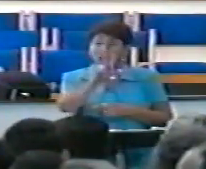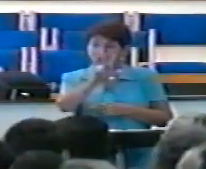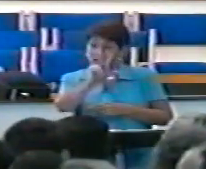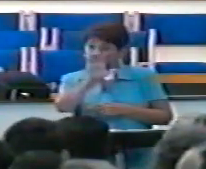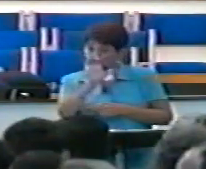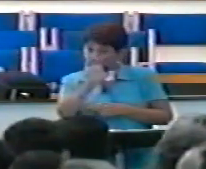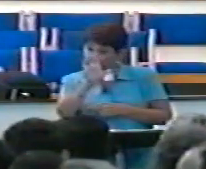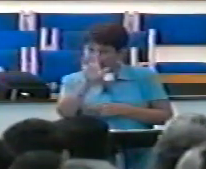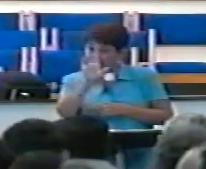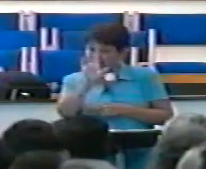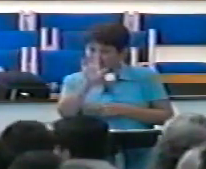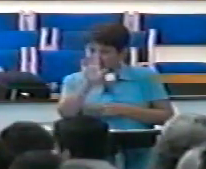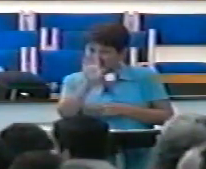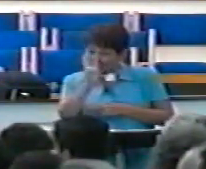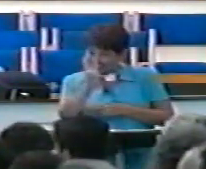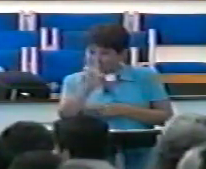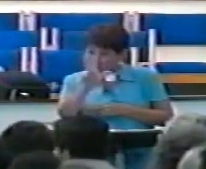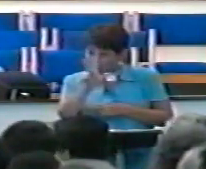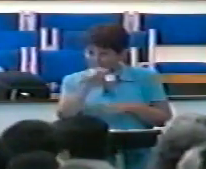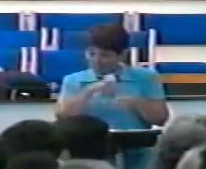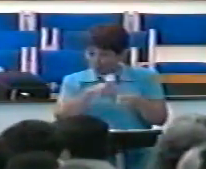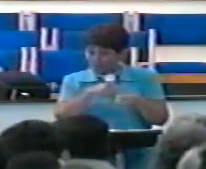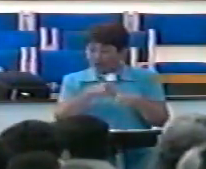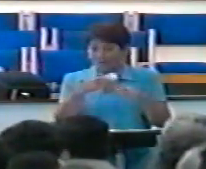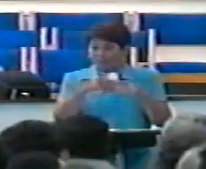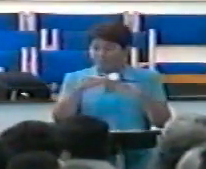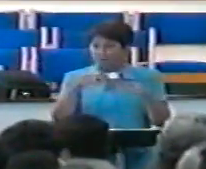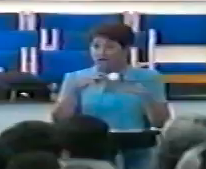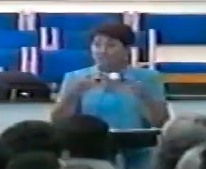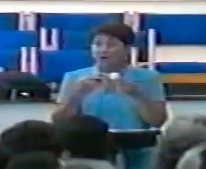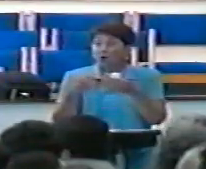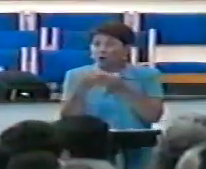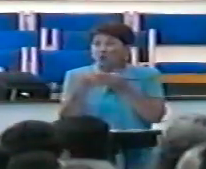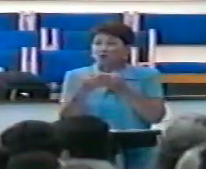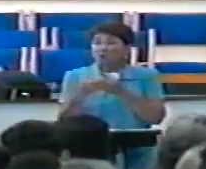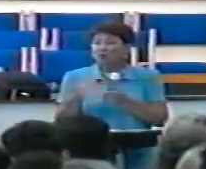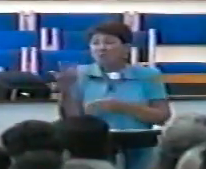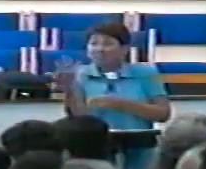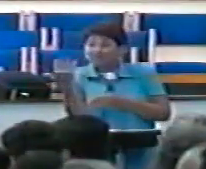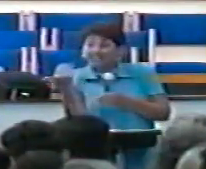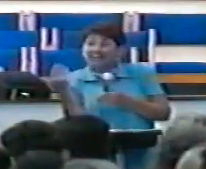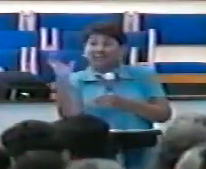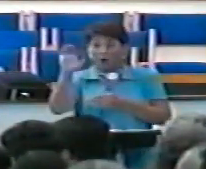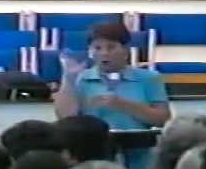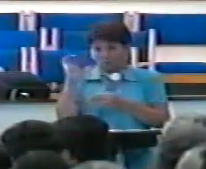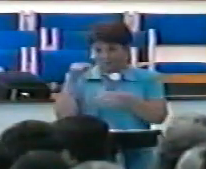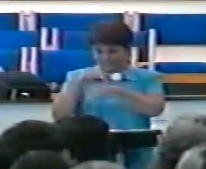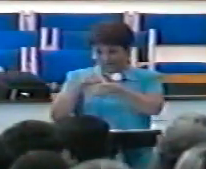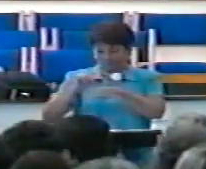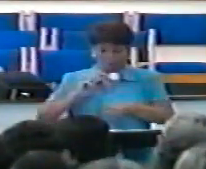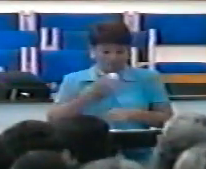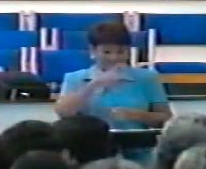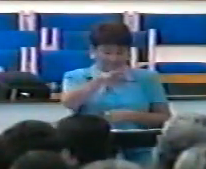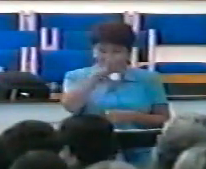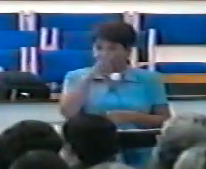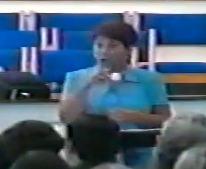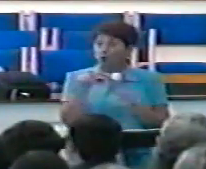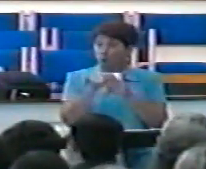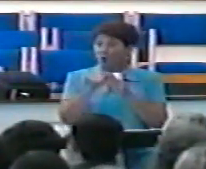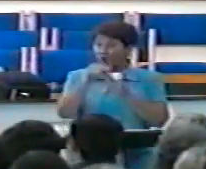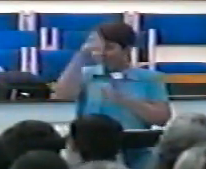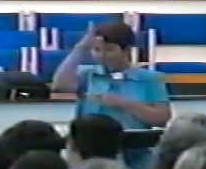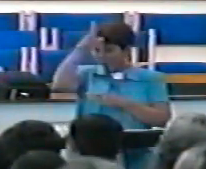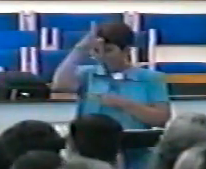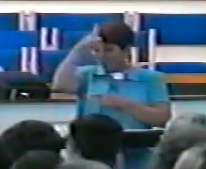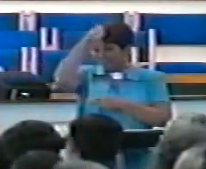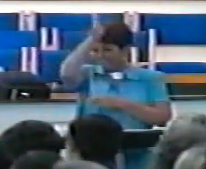times. But close to 1,500 times we find the word father. God